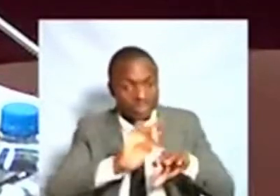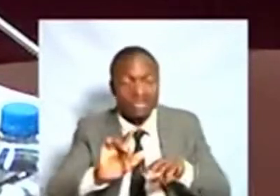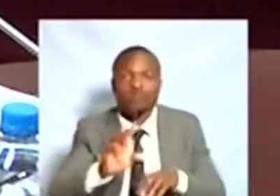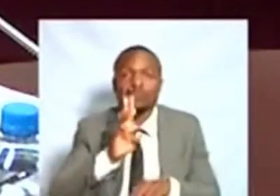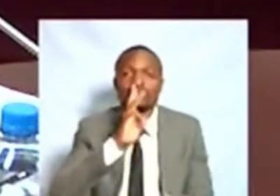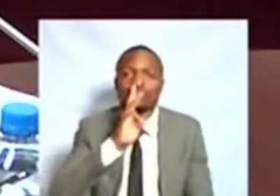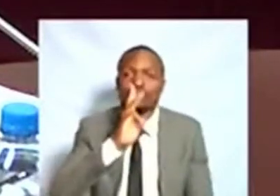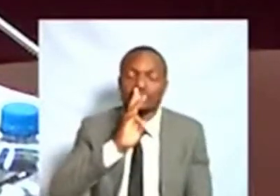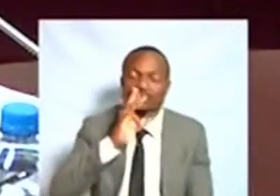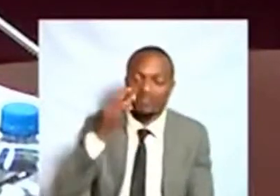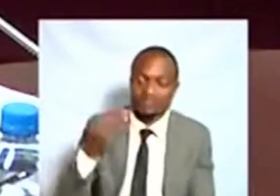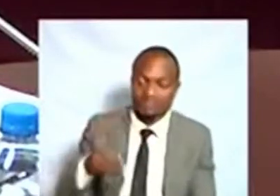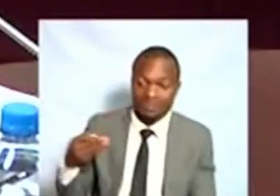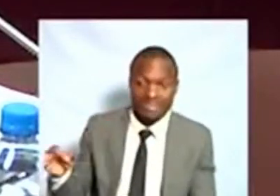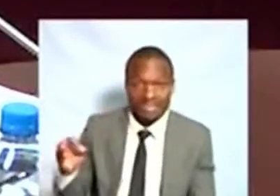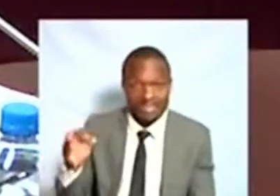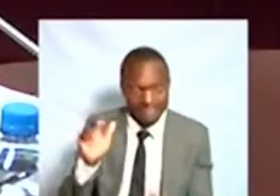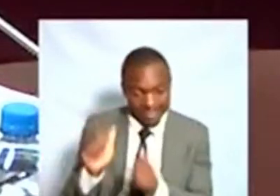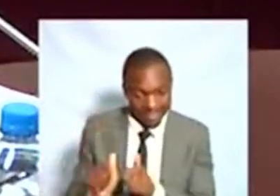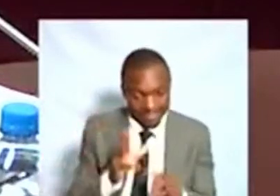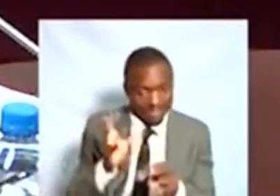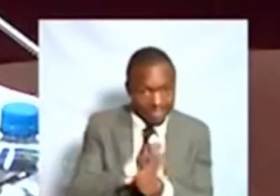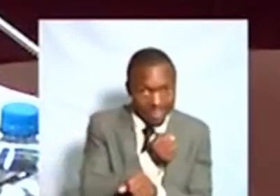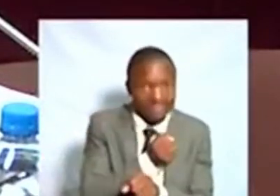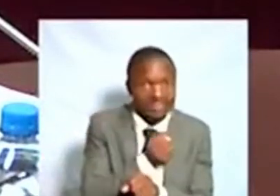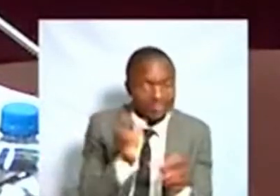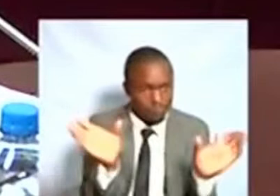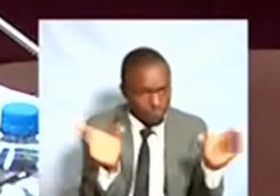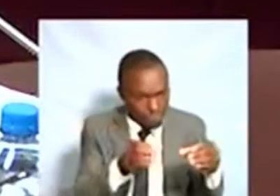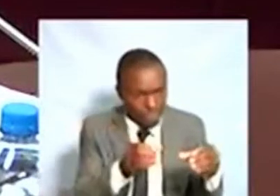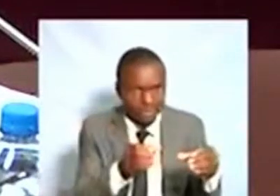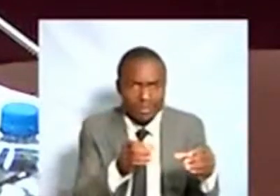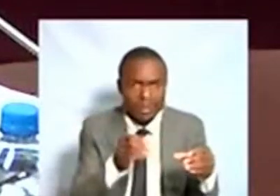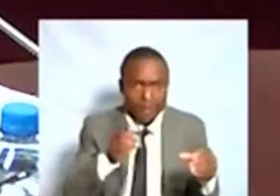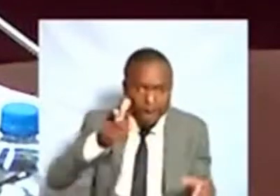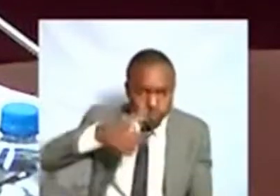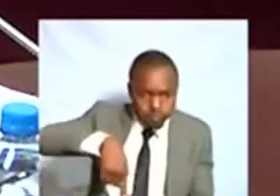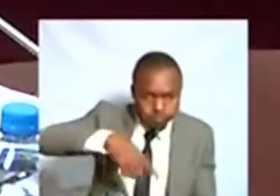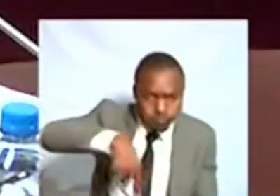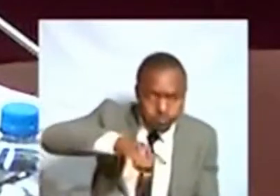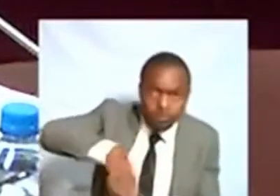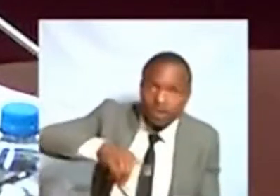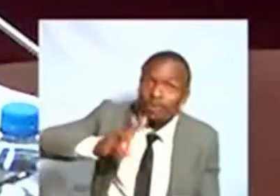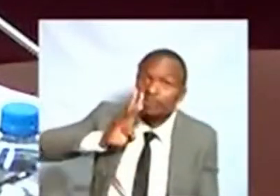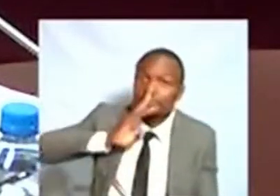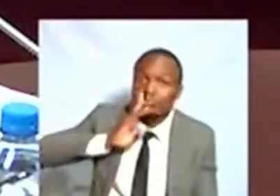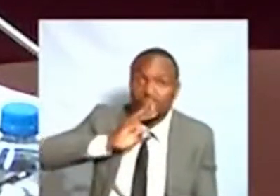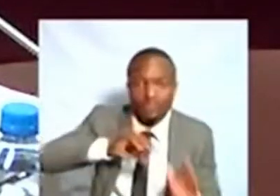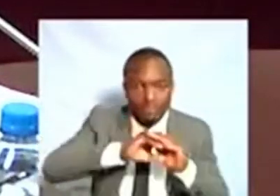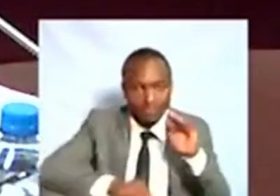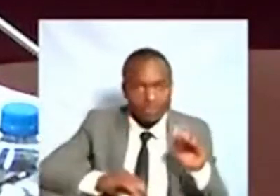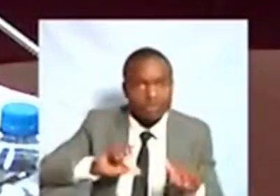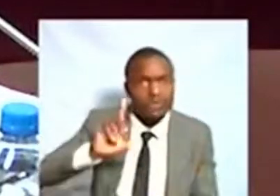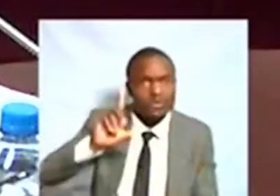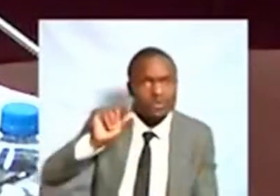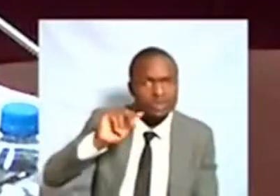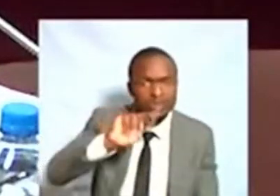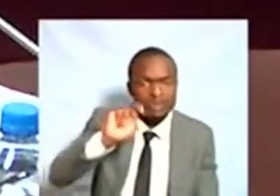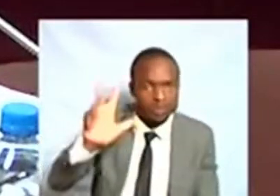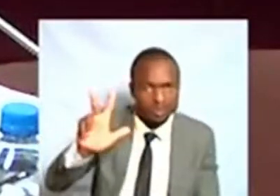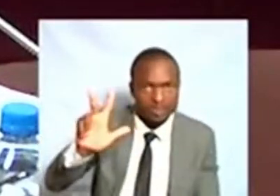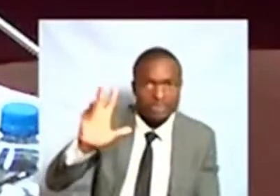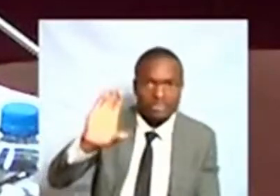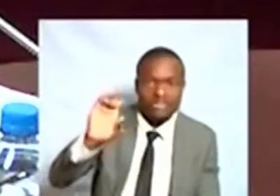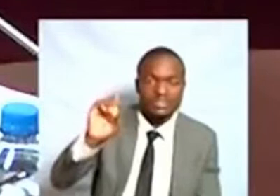facilities. Action taken. The Council has since drilled a borehole under the 2022 CDF